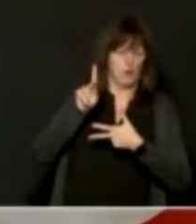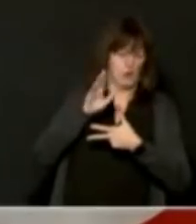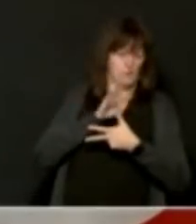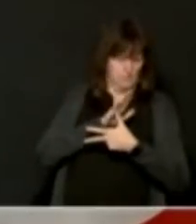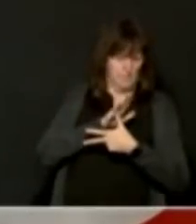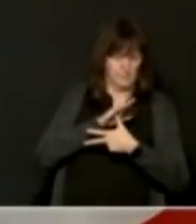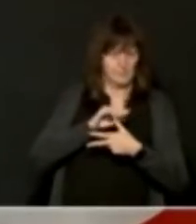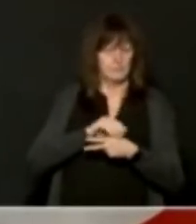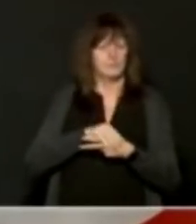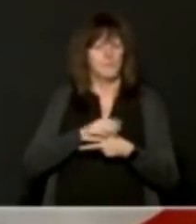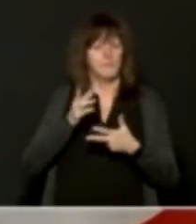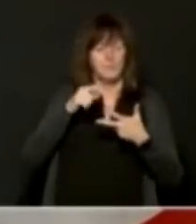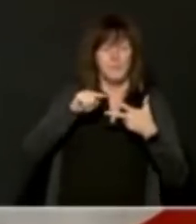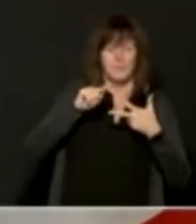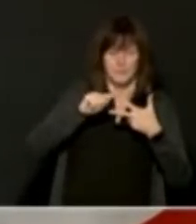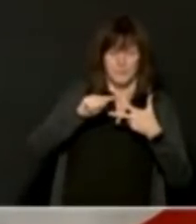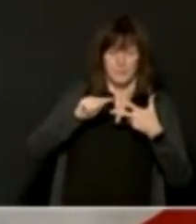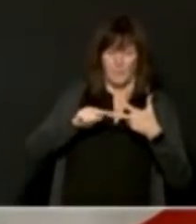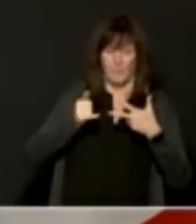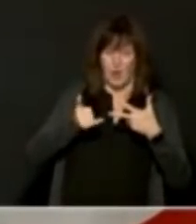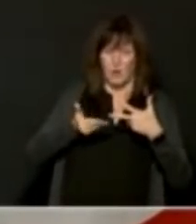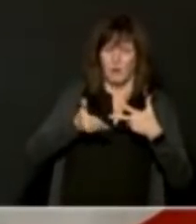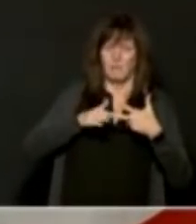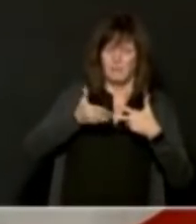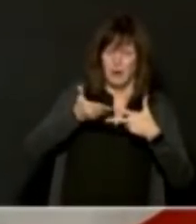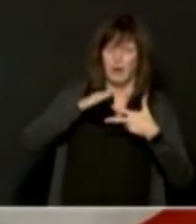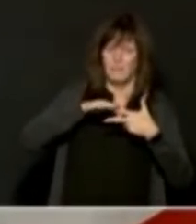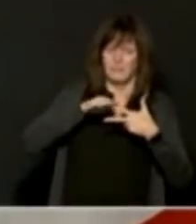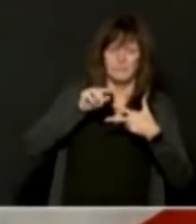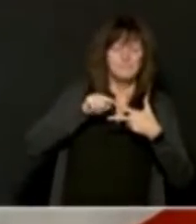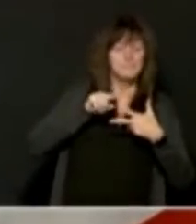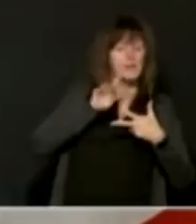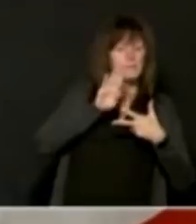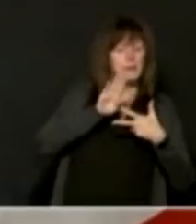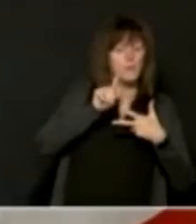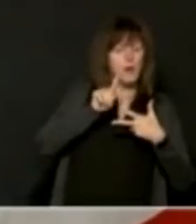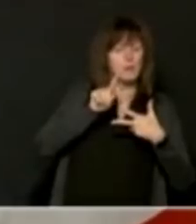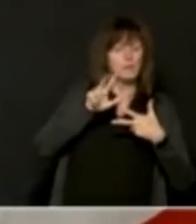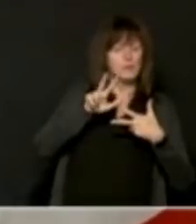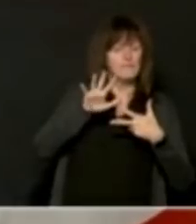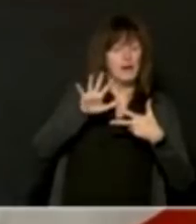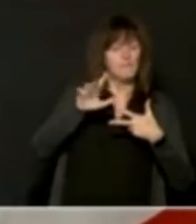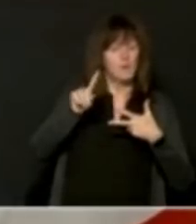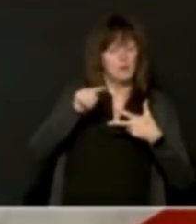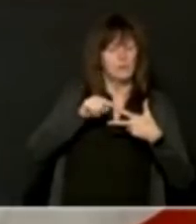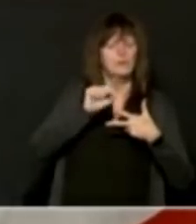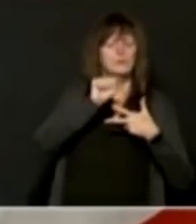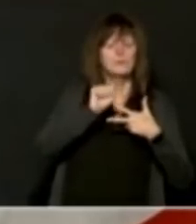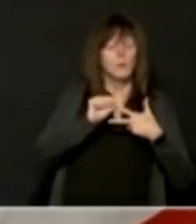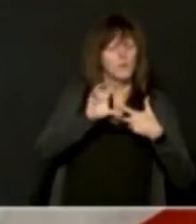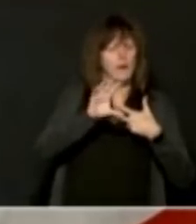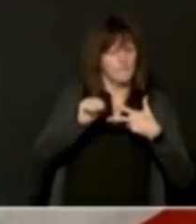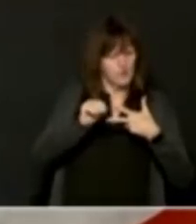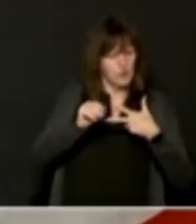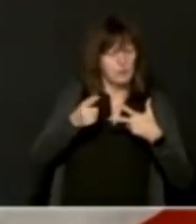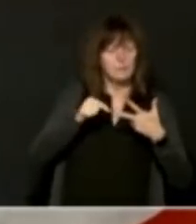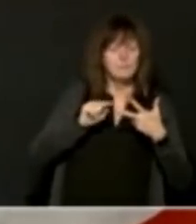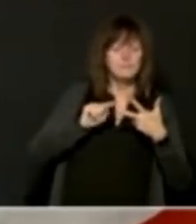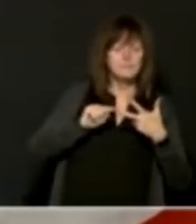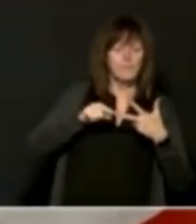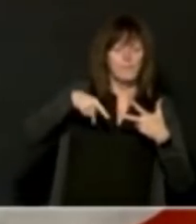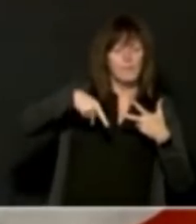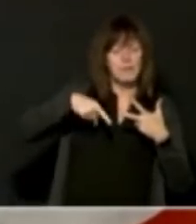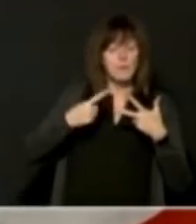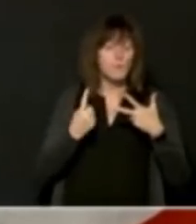seeing increasing numbers of the B1351, or South African, and the P1, or